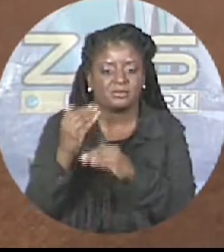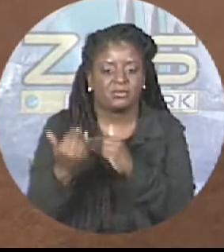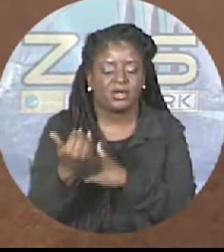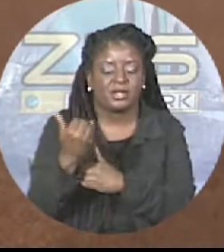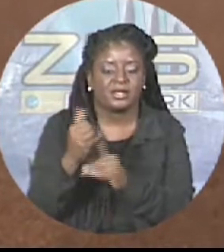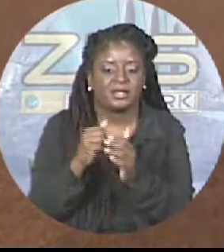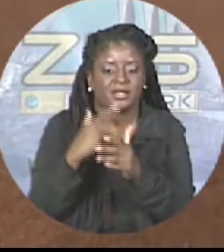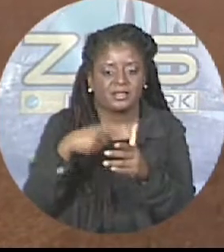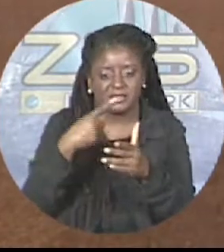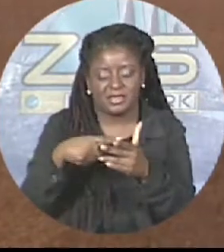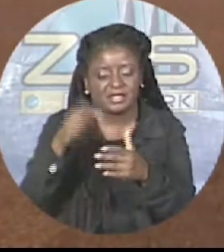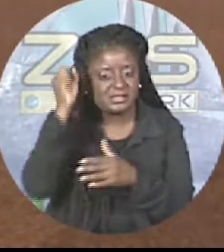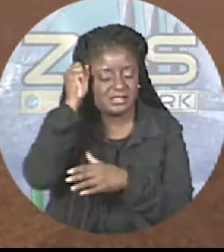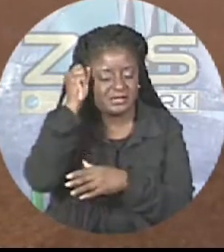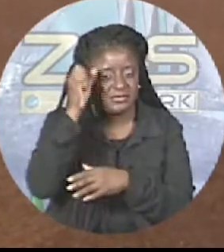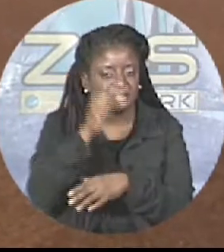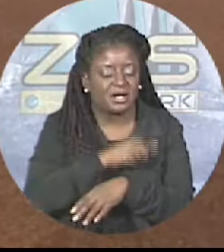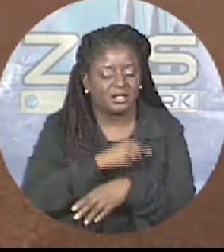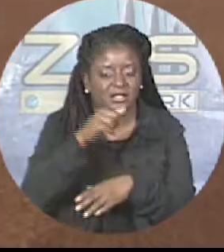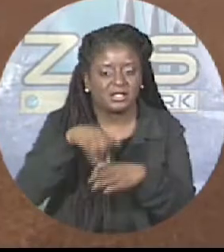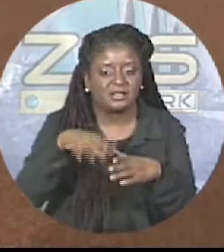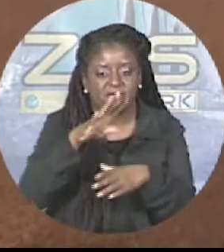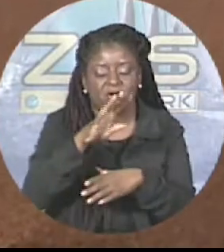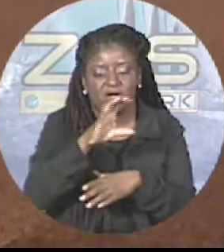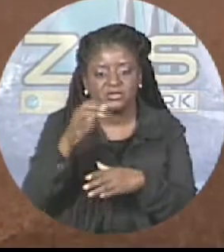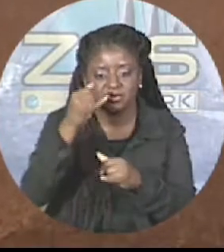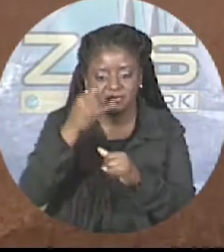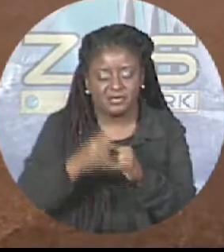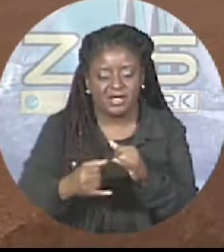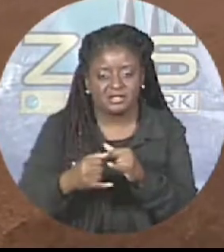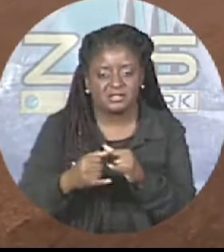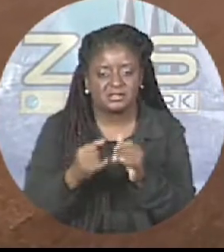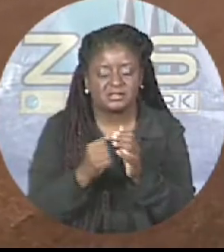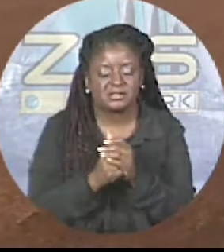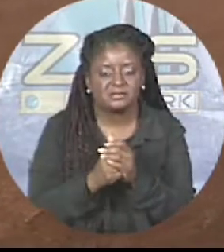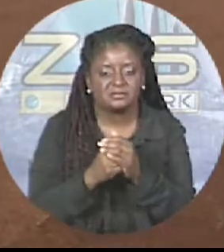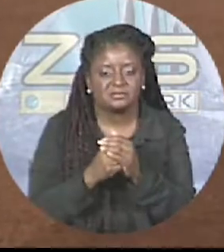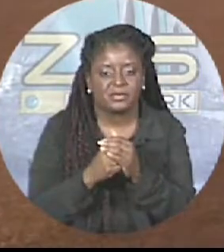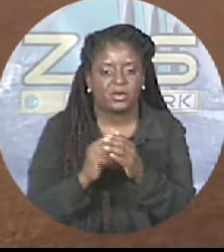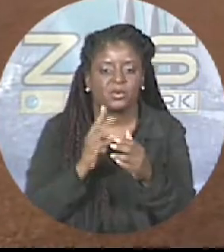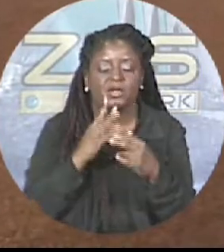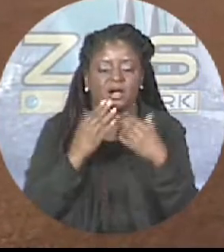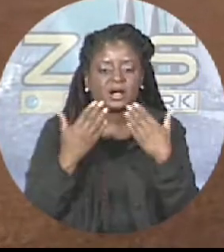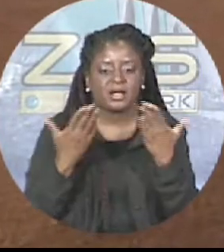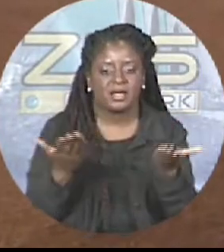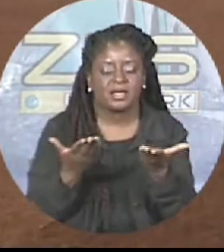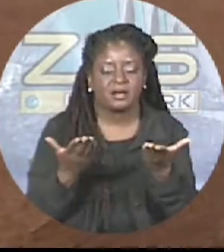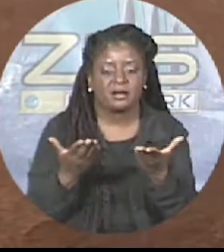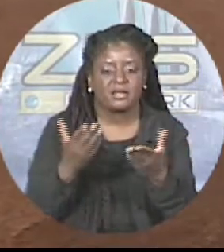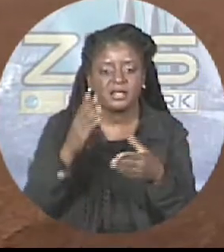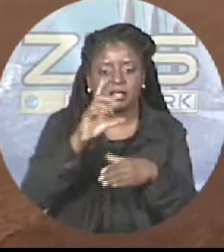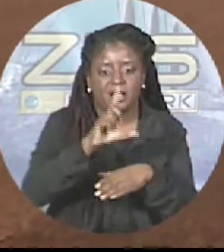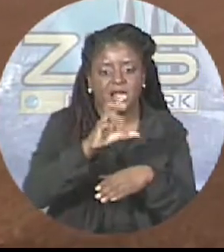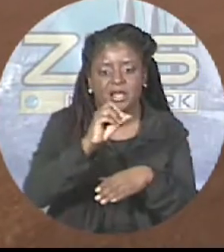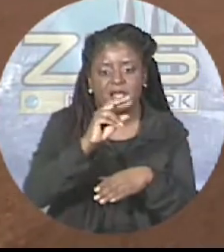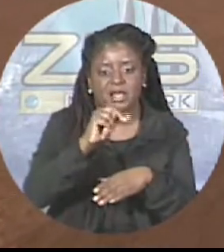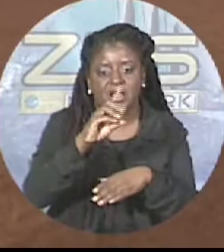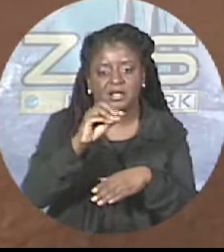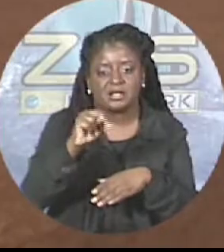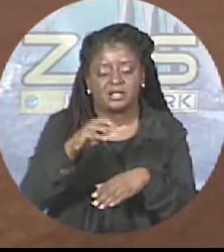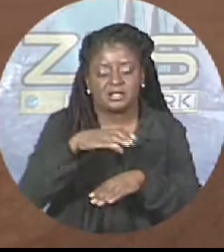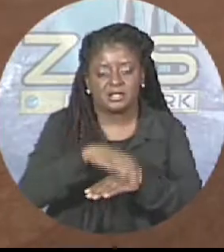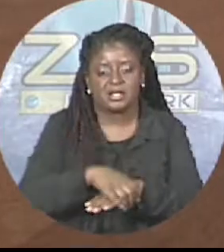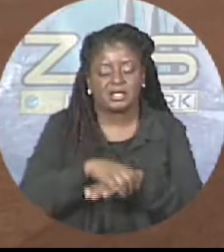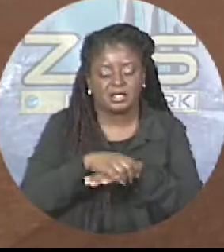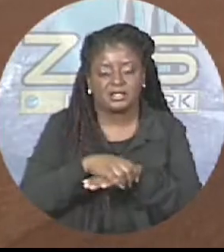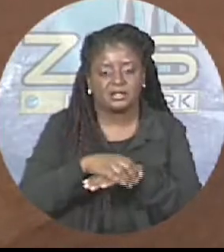400 meters. Thanks once again to Iron Luck and the Broadcasting Corporation of the Bahamas. We are here in London, England, covering the World Track